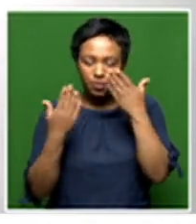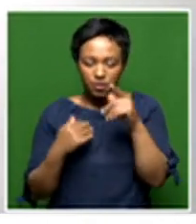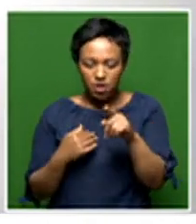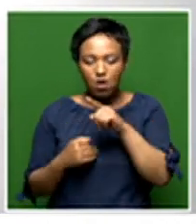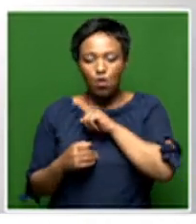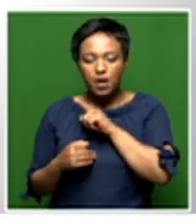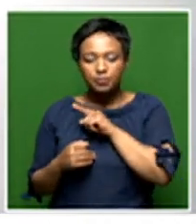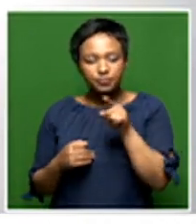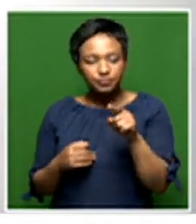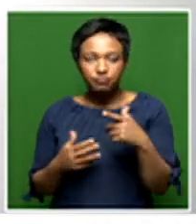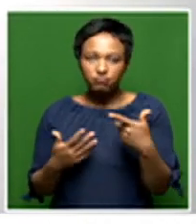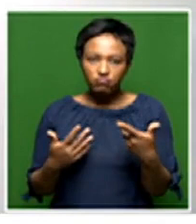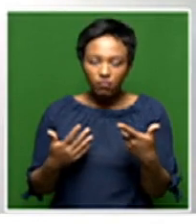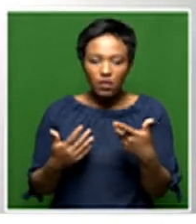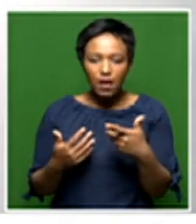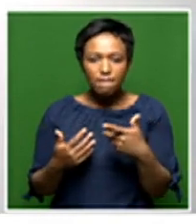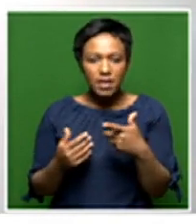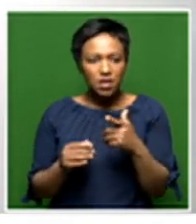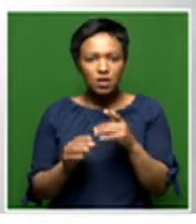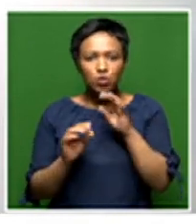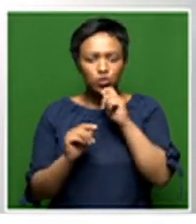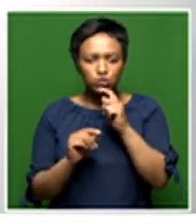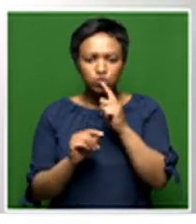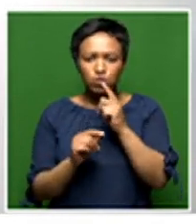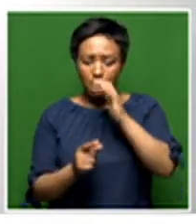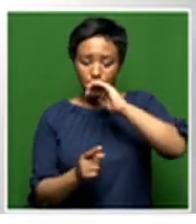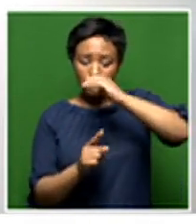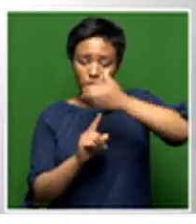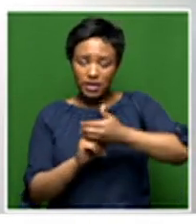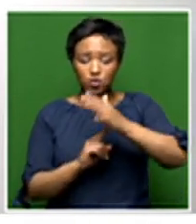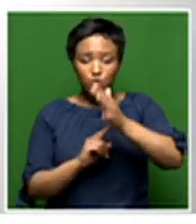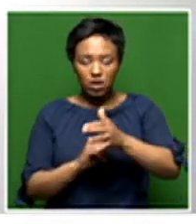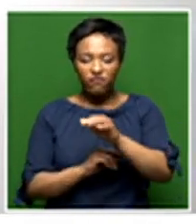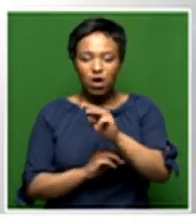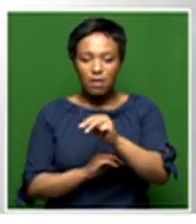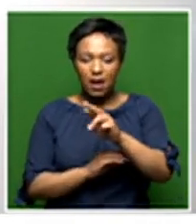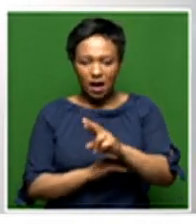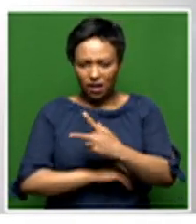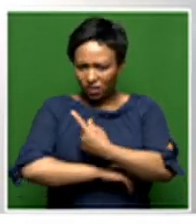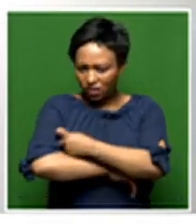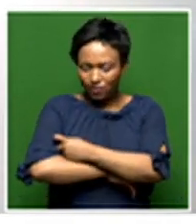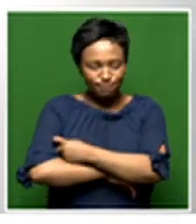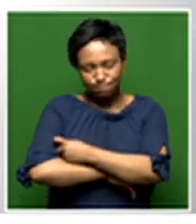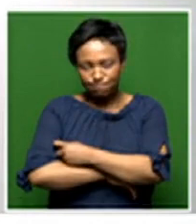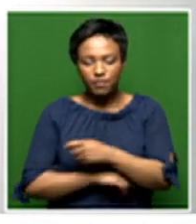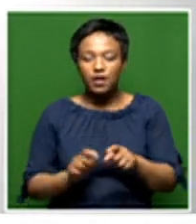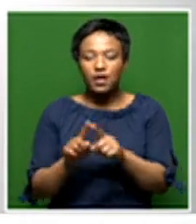because, you will get direct protection from MMR. Direct protection